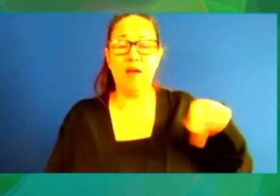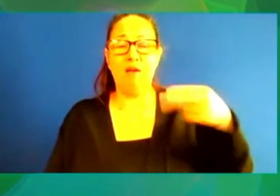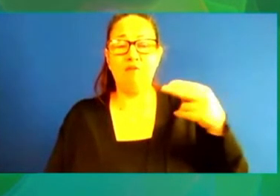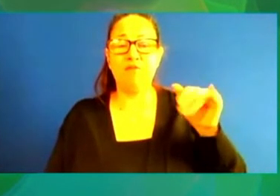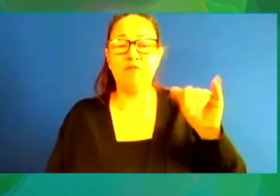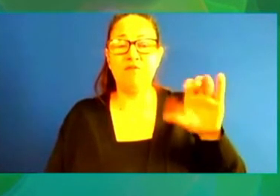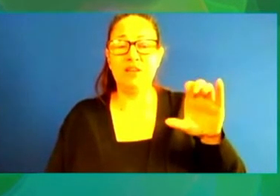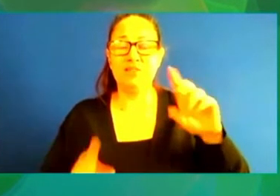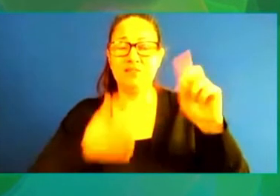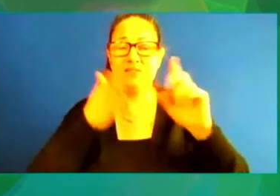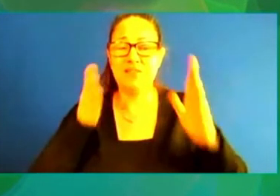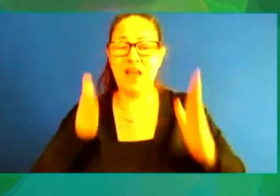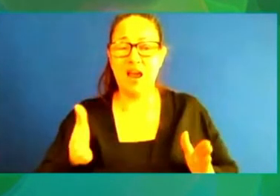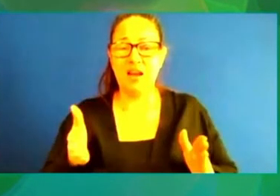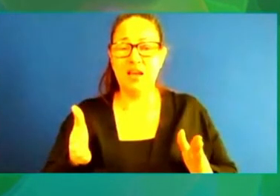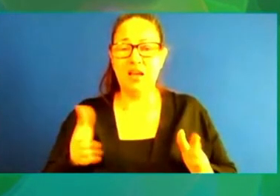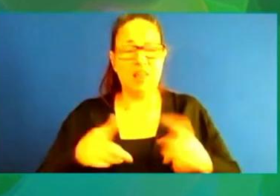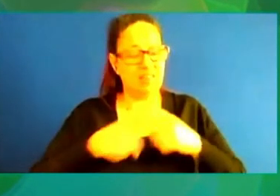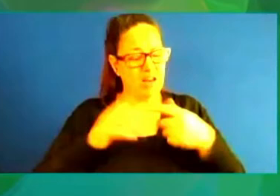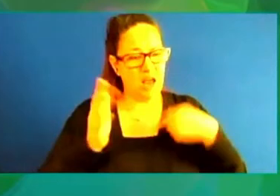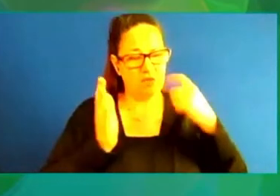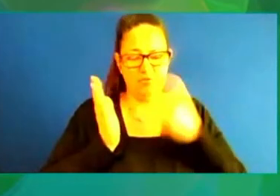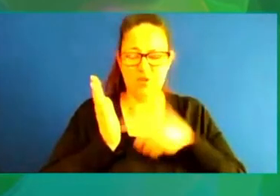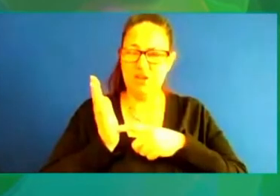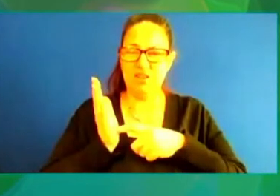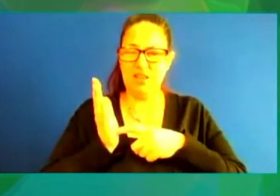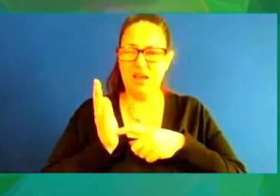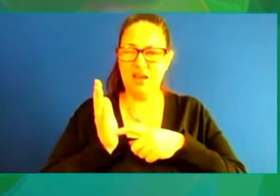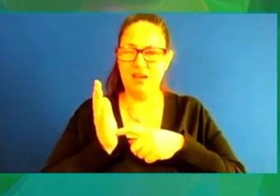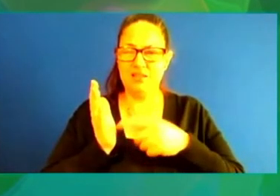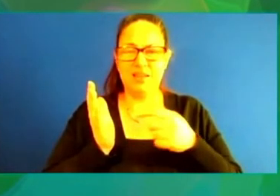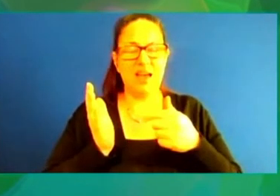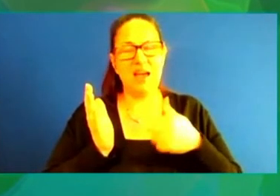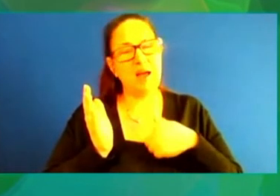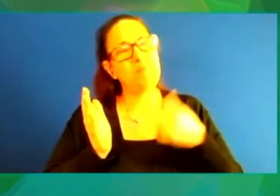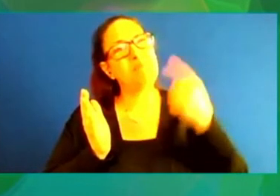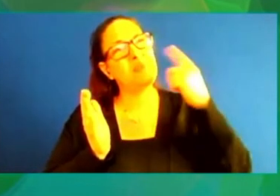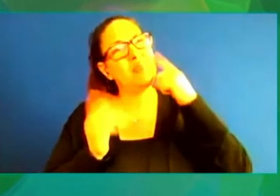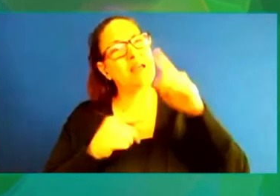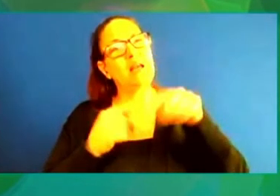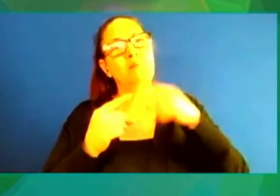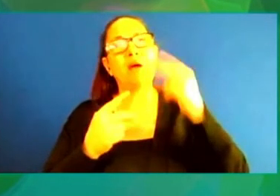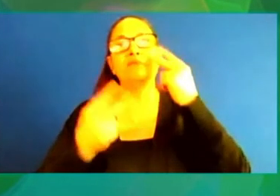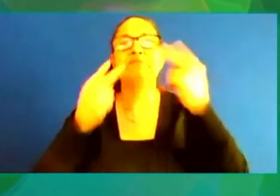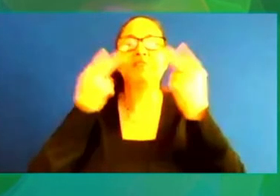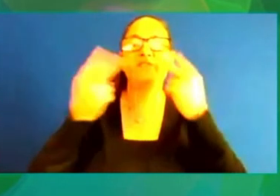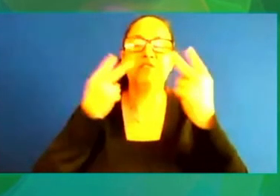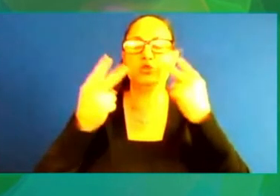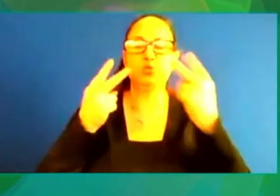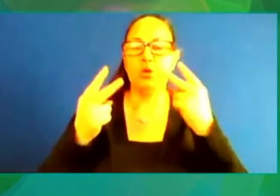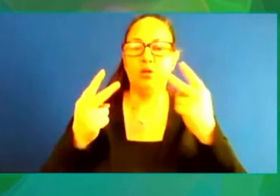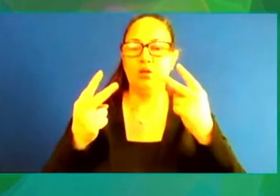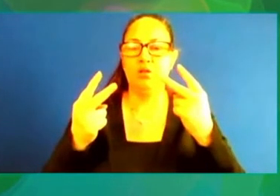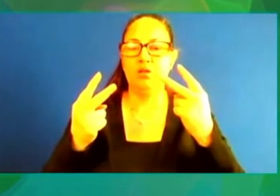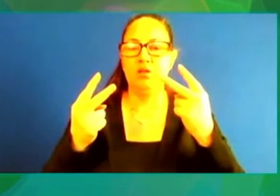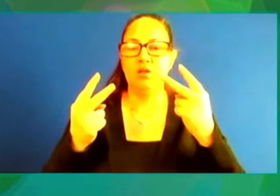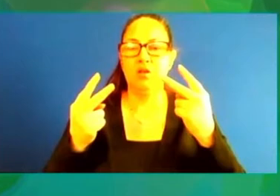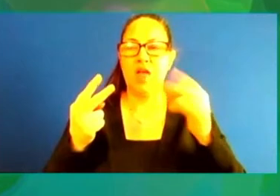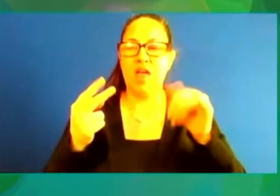that I, as a designer, I'm really more of a rhetorician. Like, I'm thinking about visual rhetoric in a particular way, and that